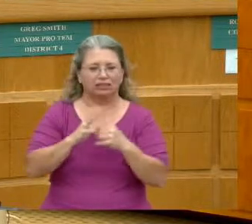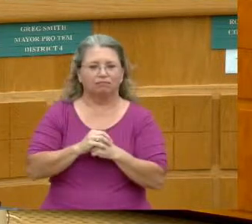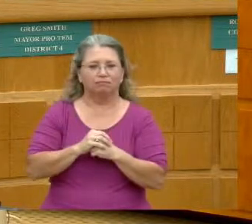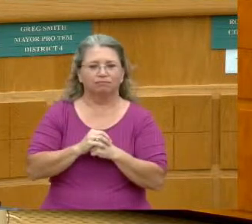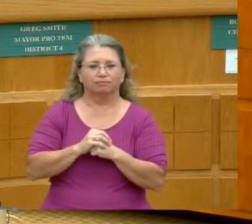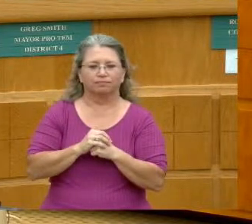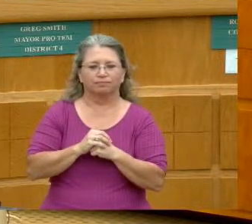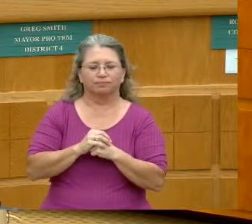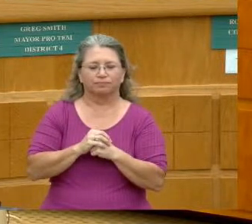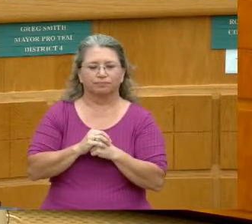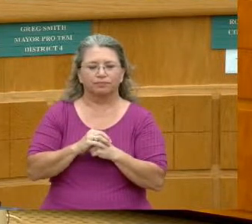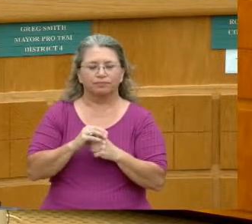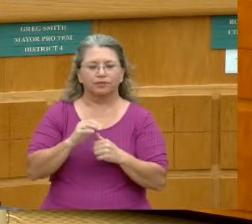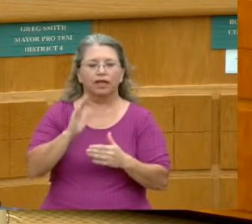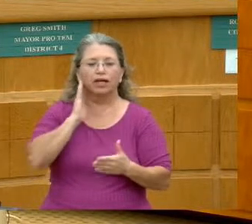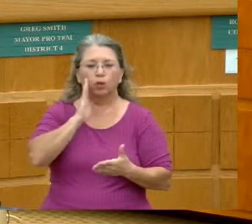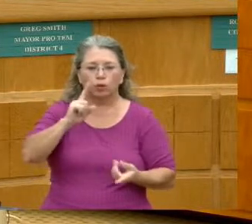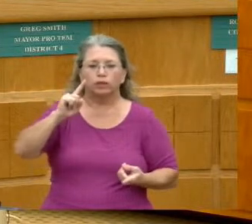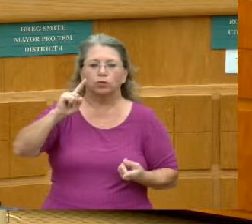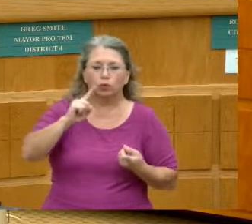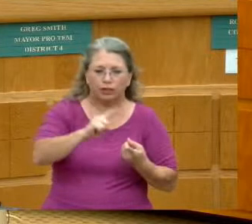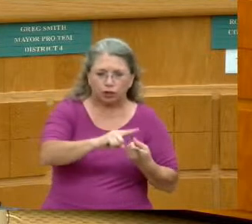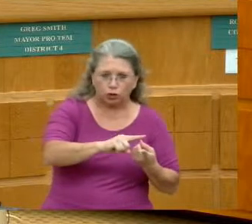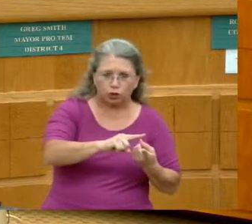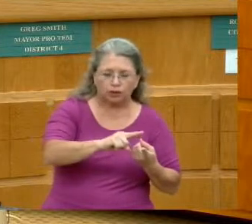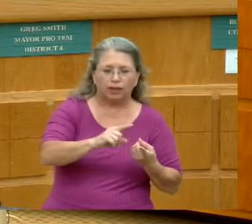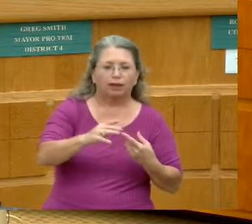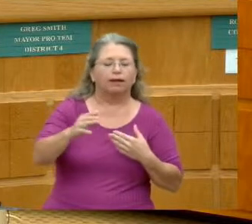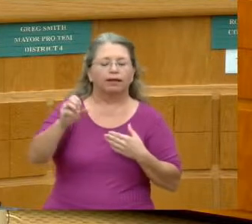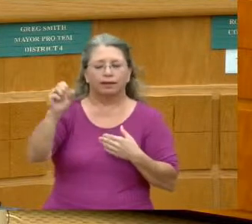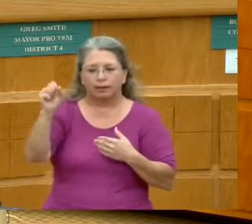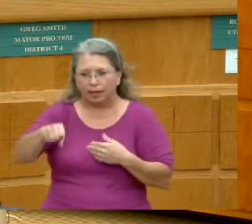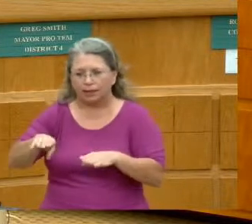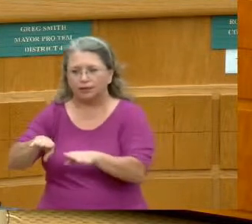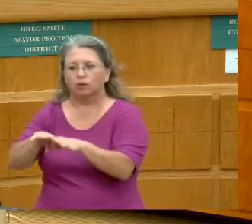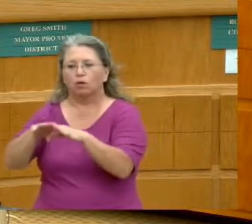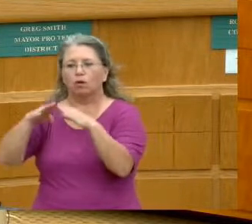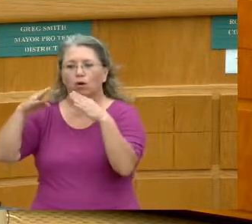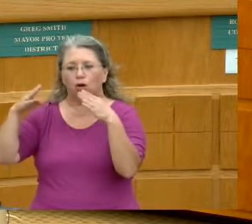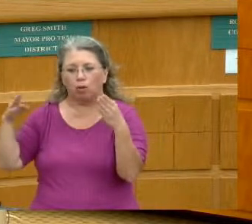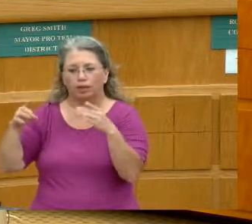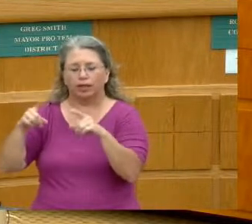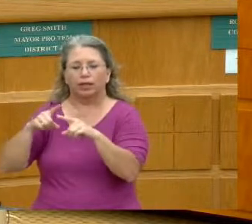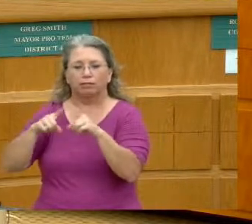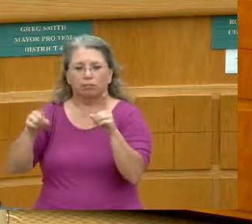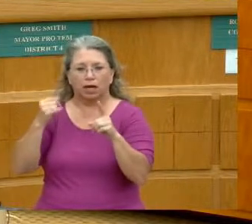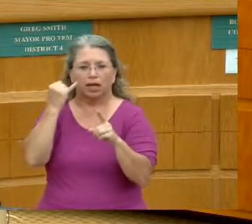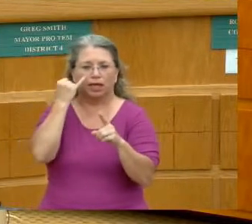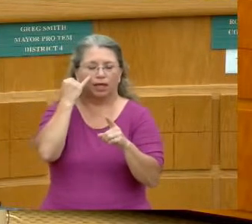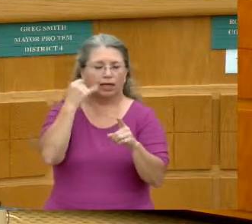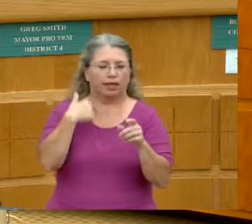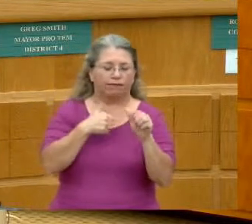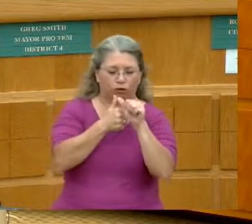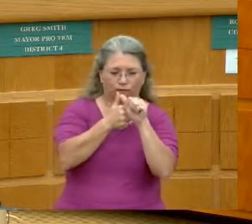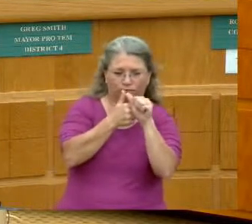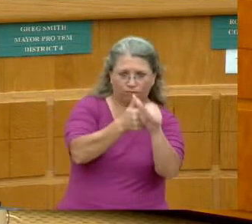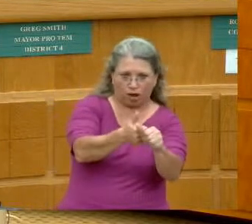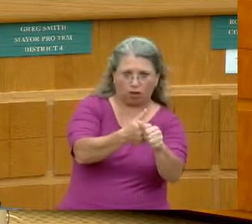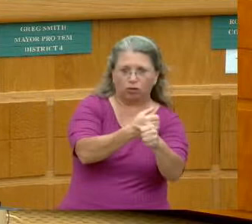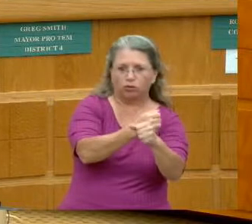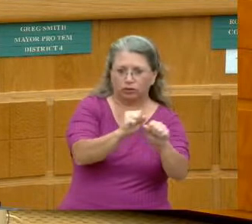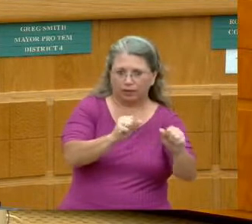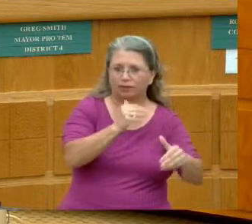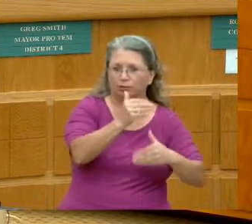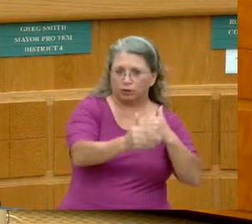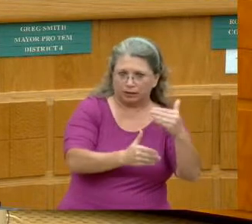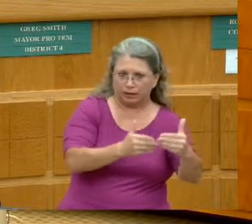going to reduce, even though we're reopening, if we're following the prevention tools and the prevention mechanisms that are already set in place, it is going to